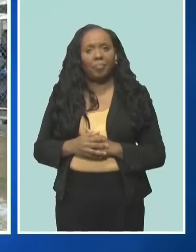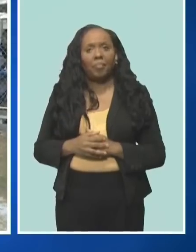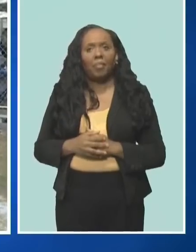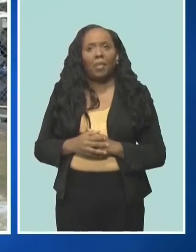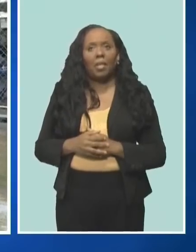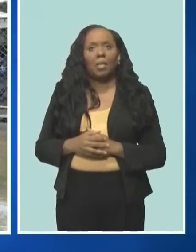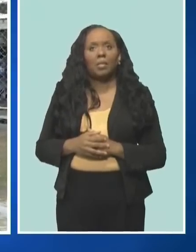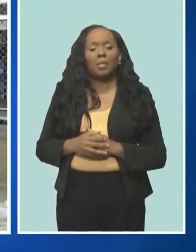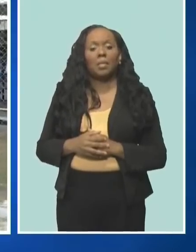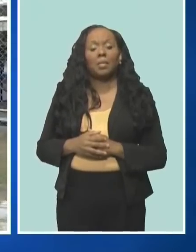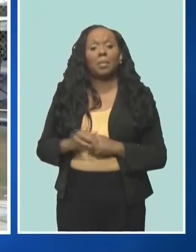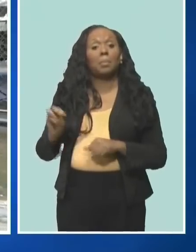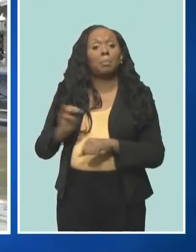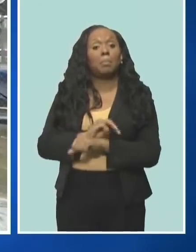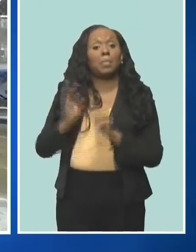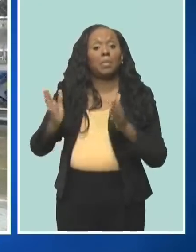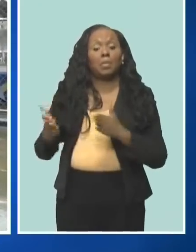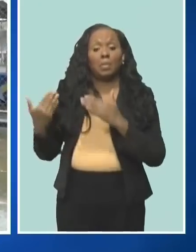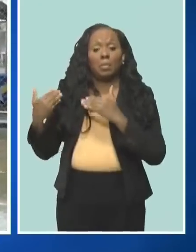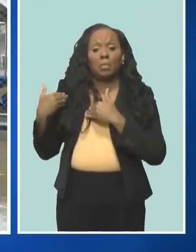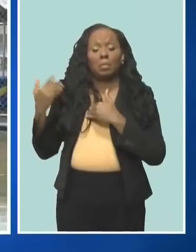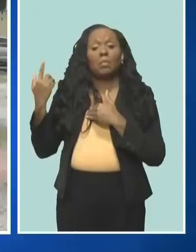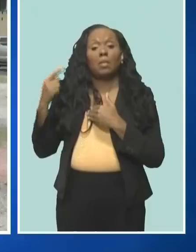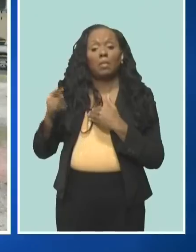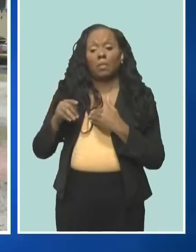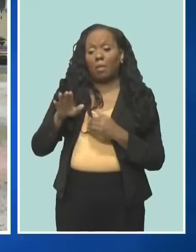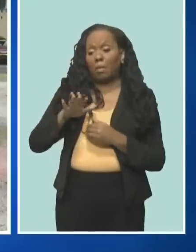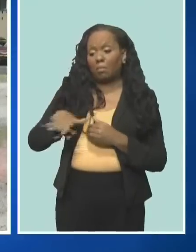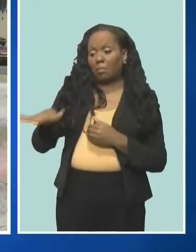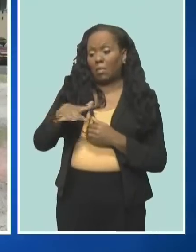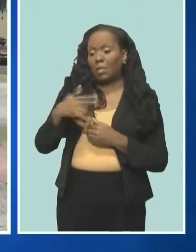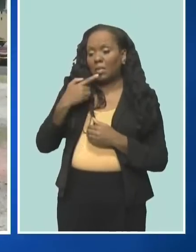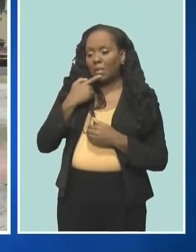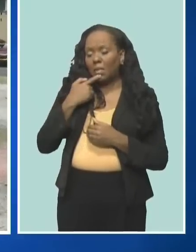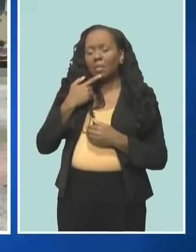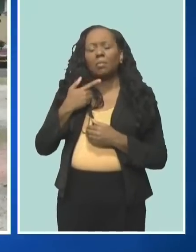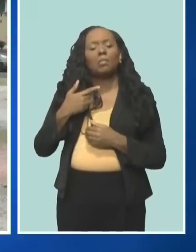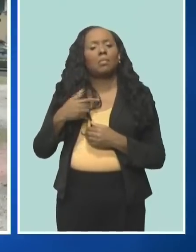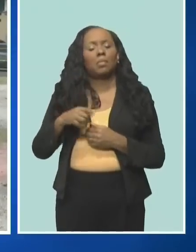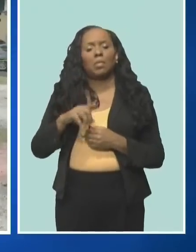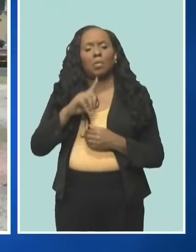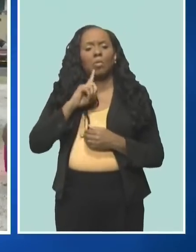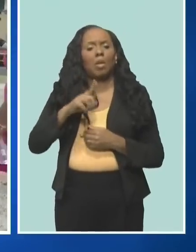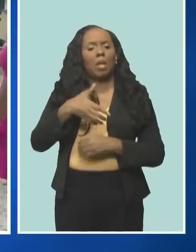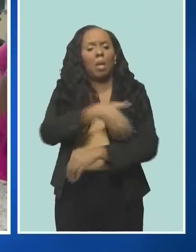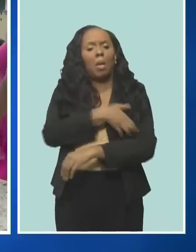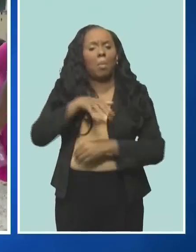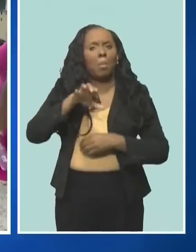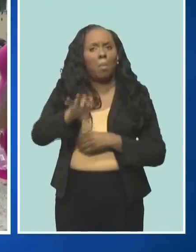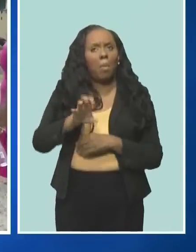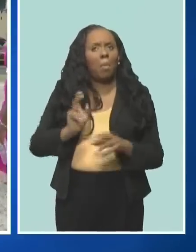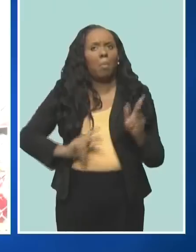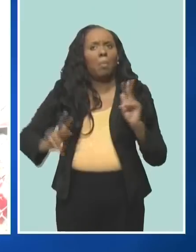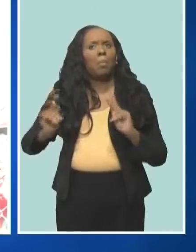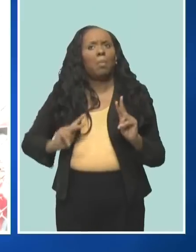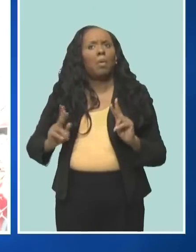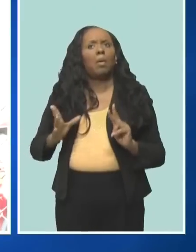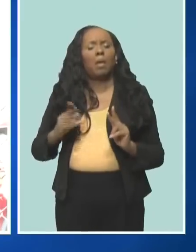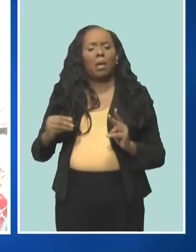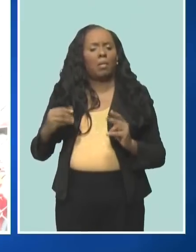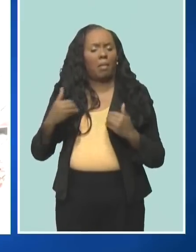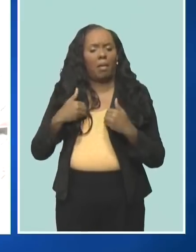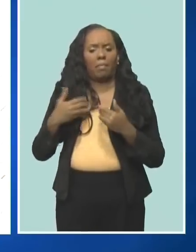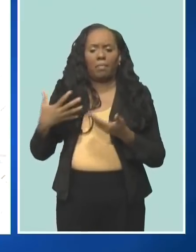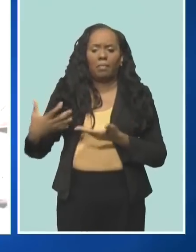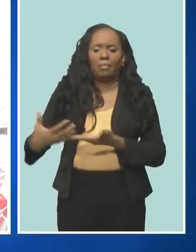like this provide for communities to empower themselves and develop social capital in the area. I implore, I